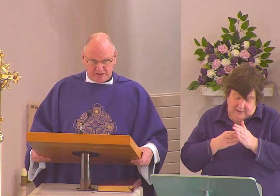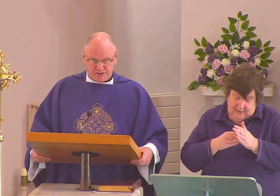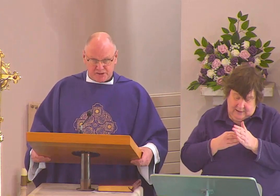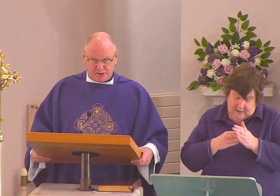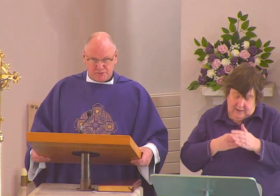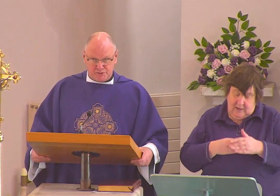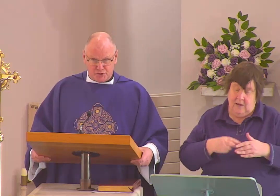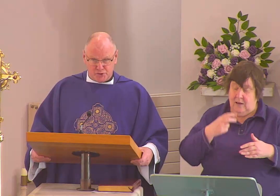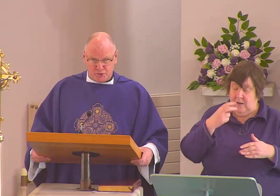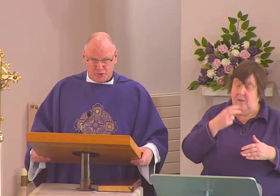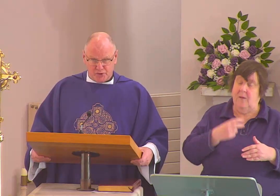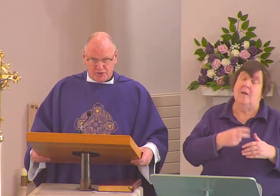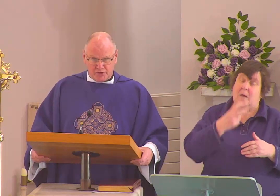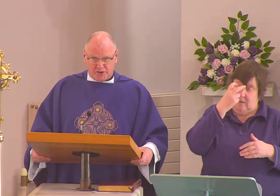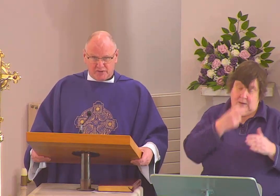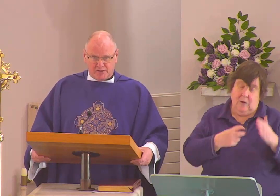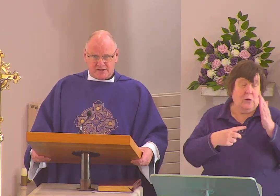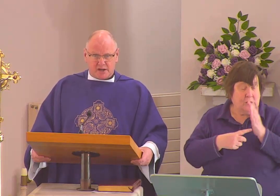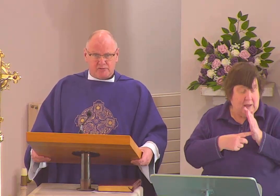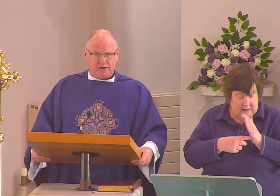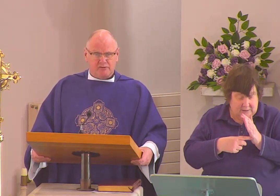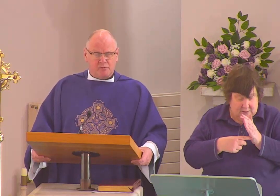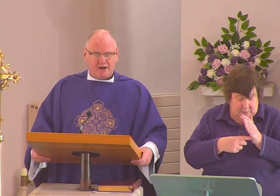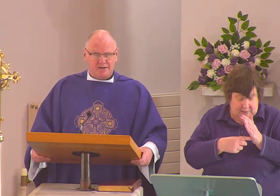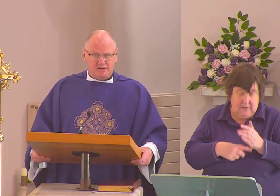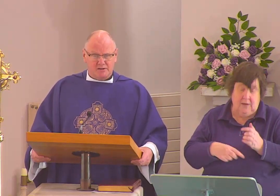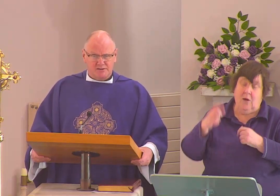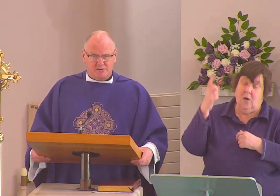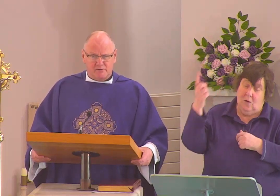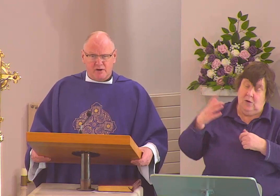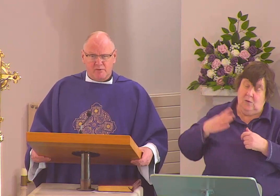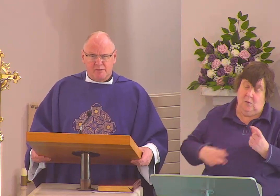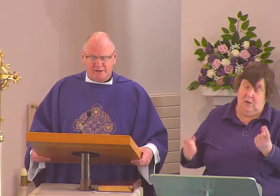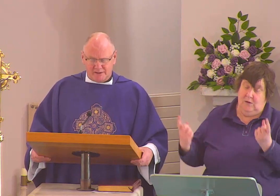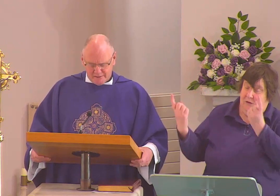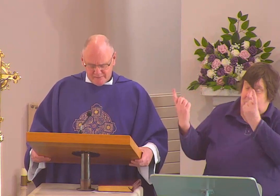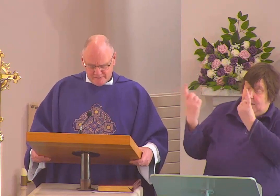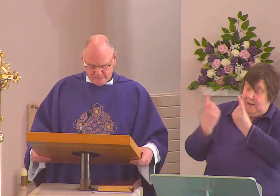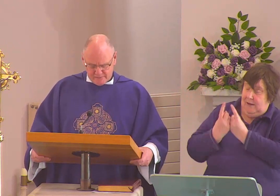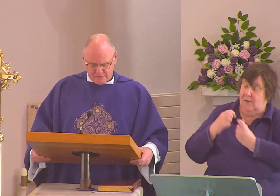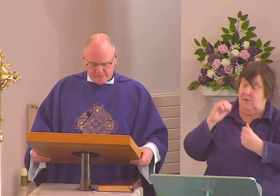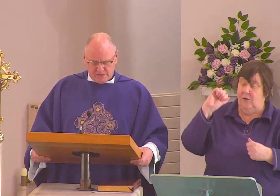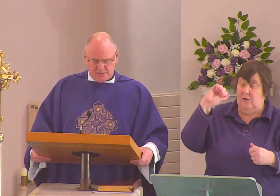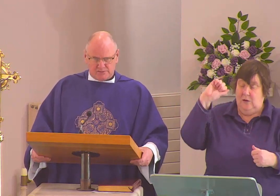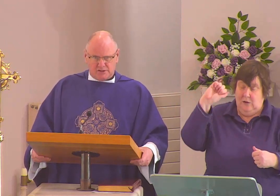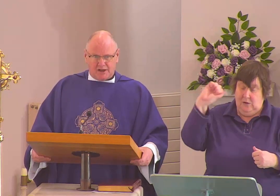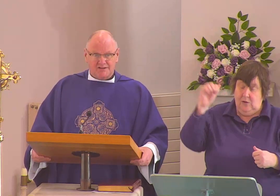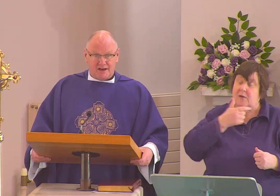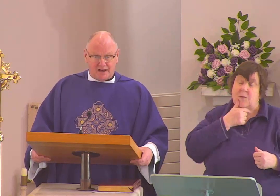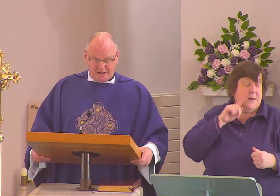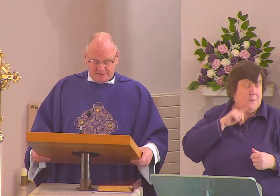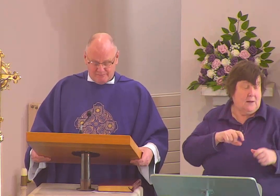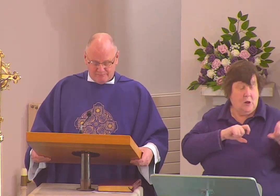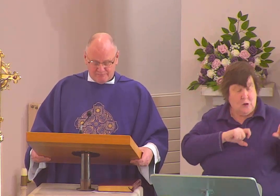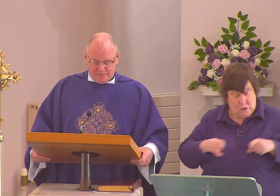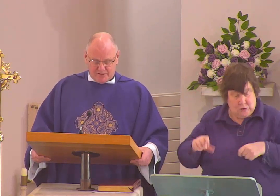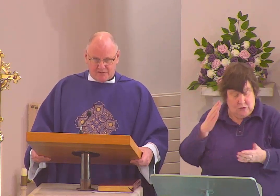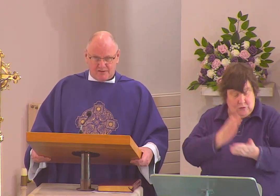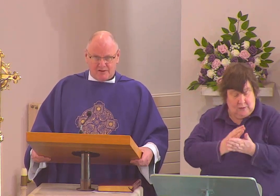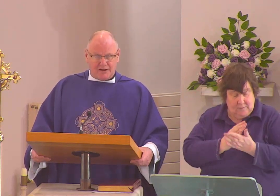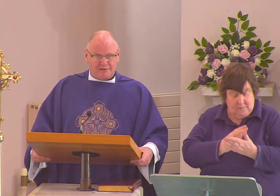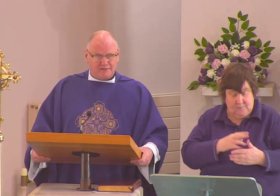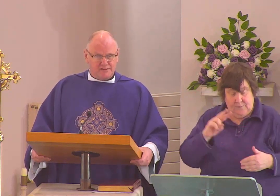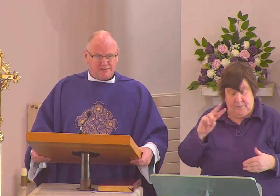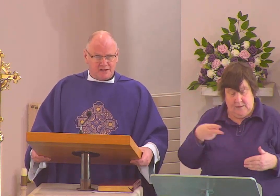It's still true. The second reading reminds us of how we might live and die.